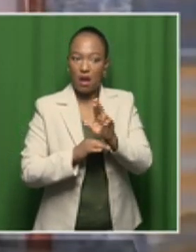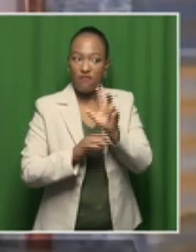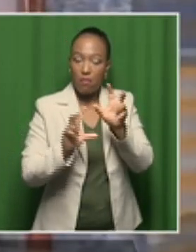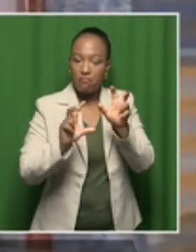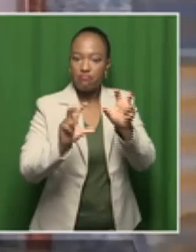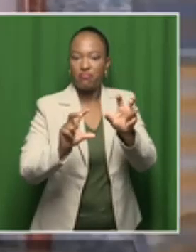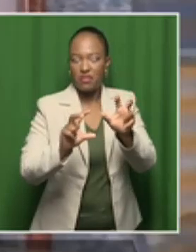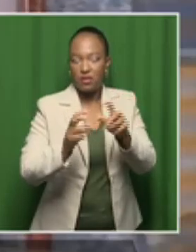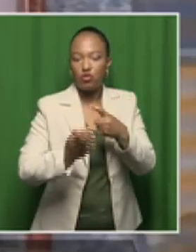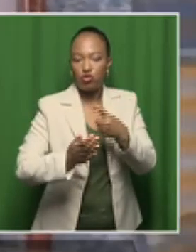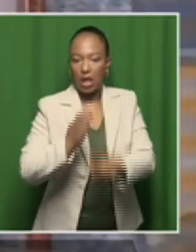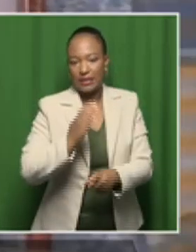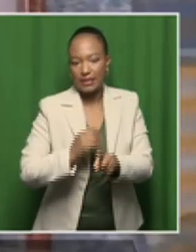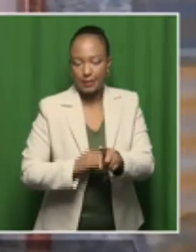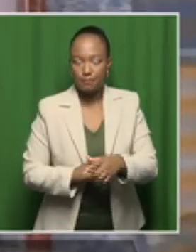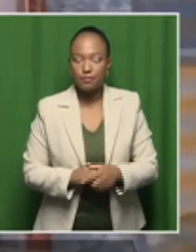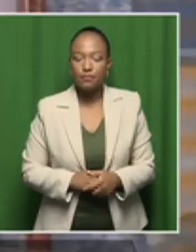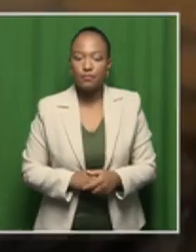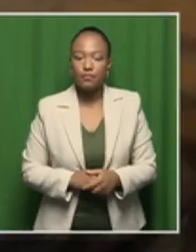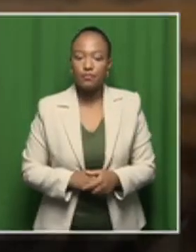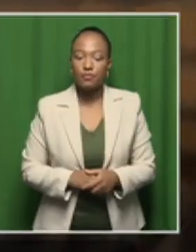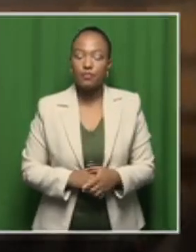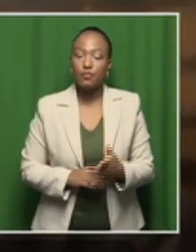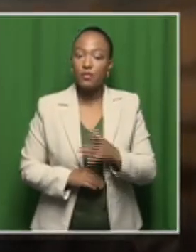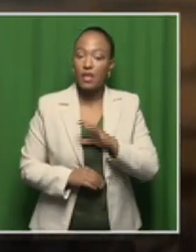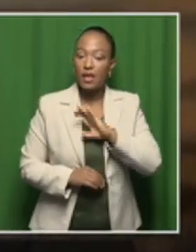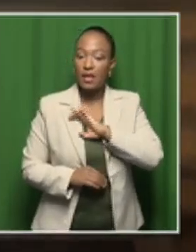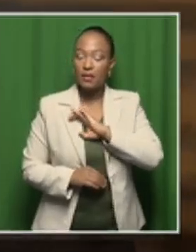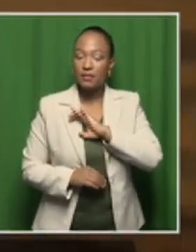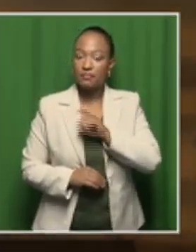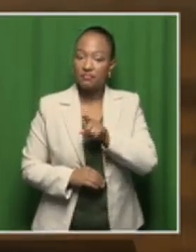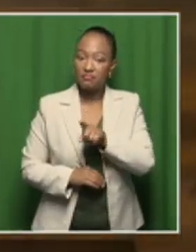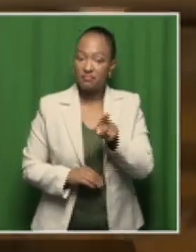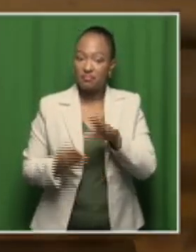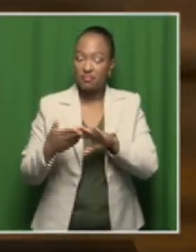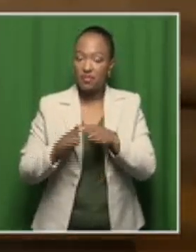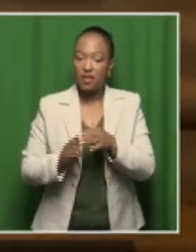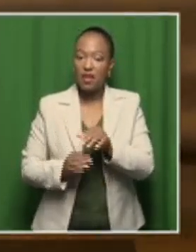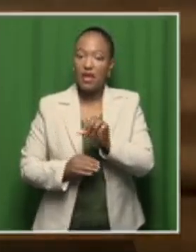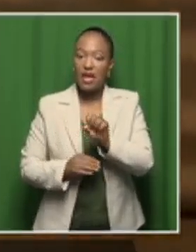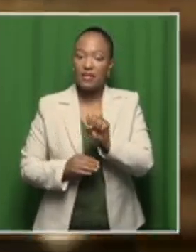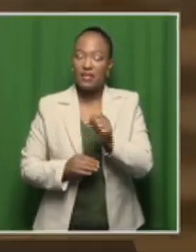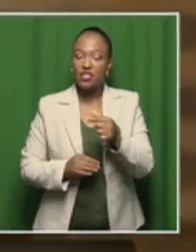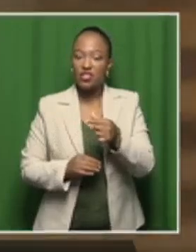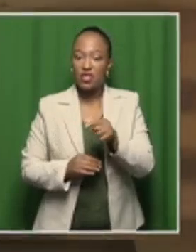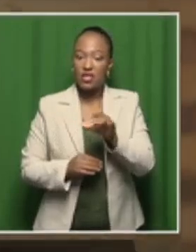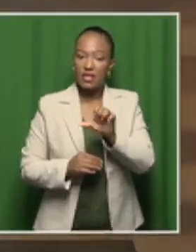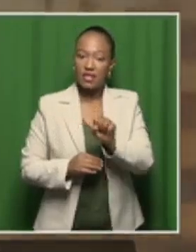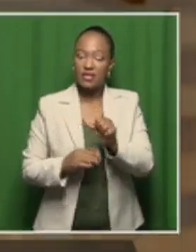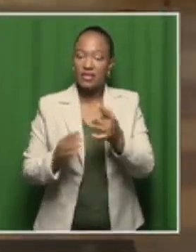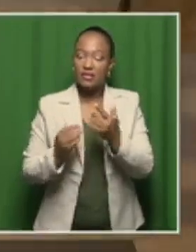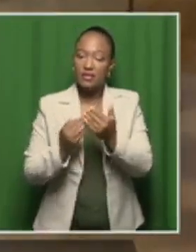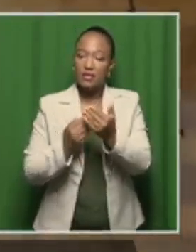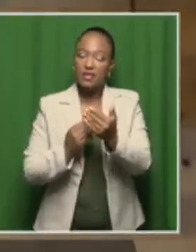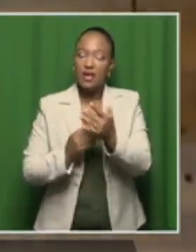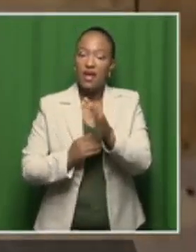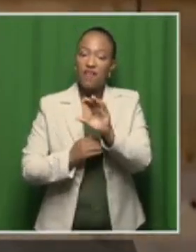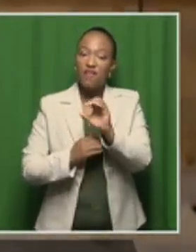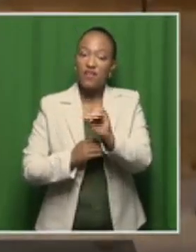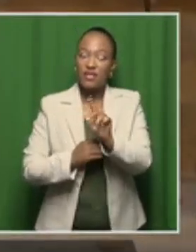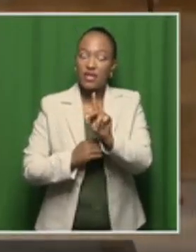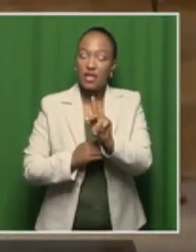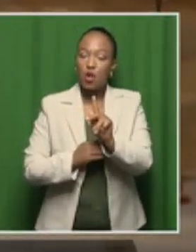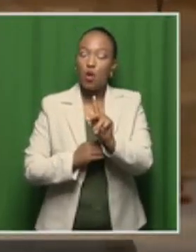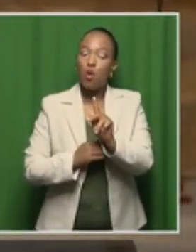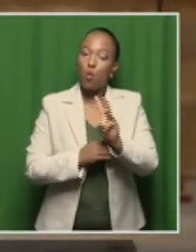has announced a waiver for residential customers with unregistered SSEG installations of up to 50 kilowatts. It